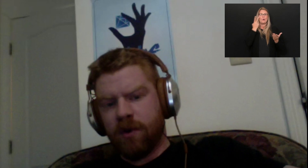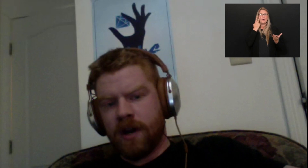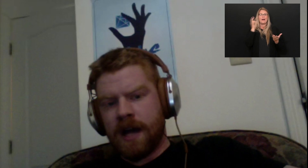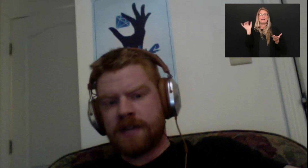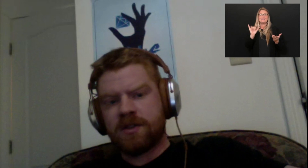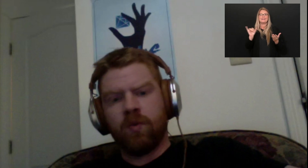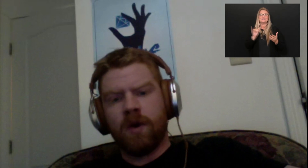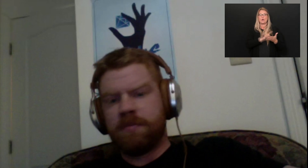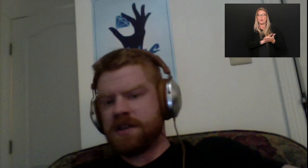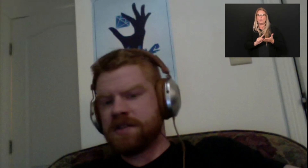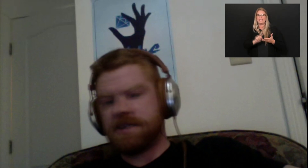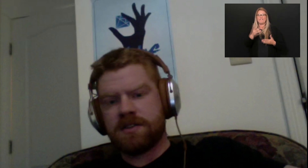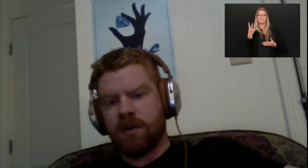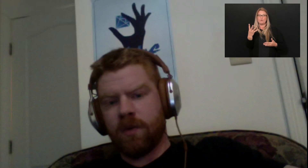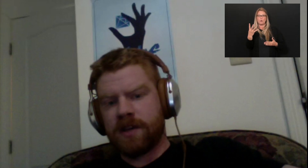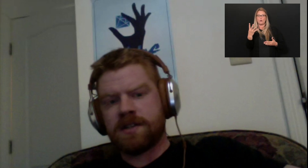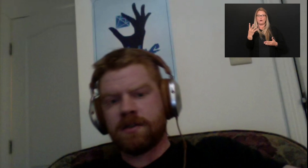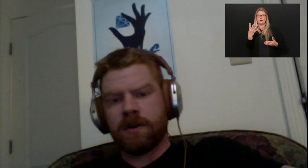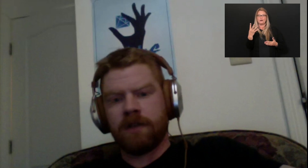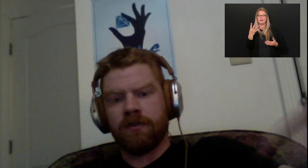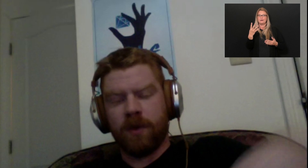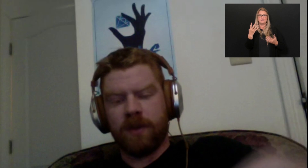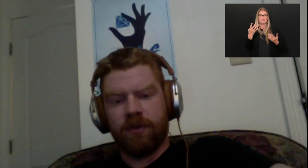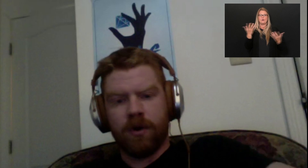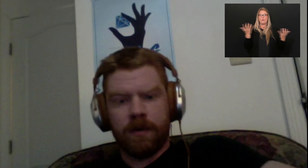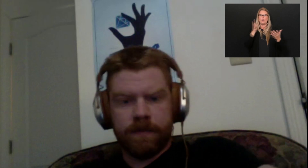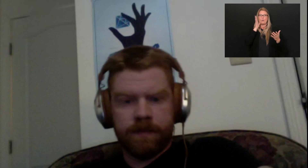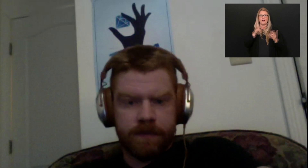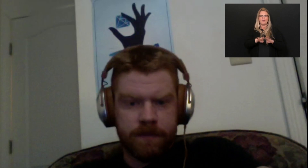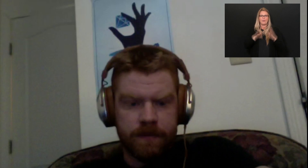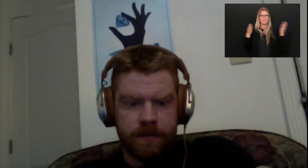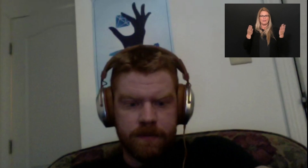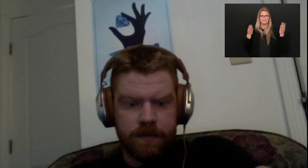4 guidance? What businesses are we considering for week 4?